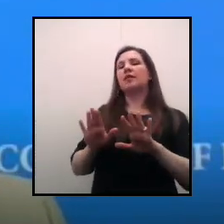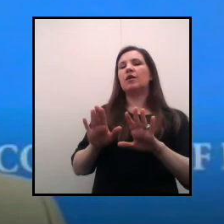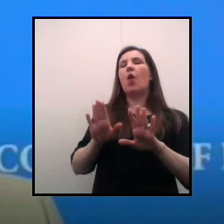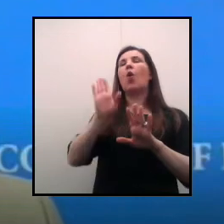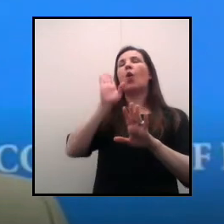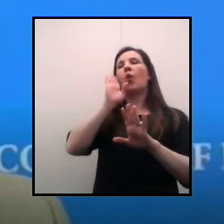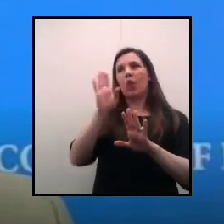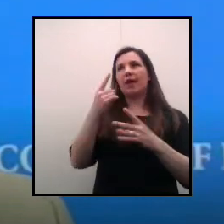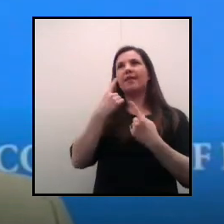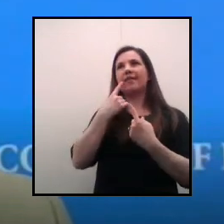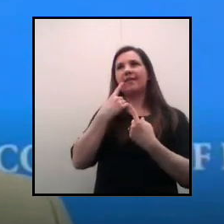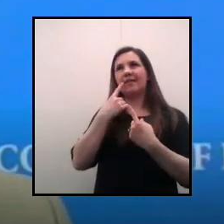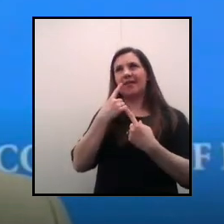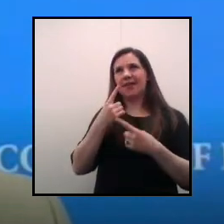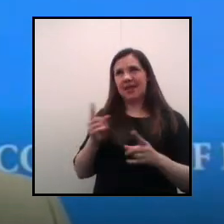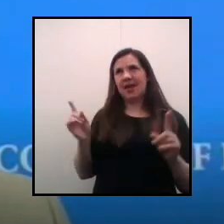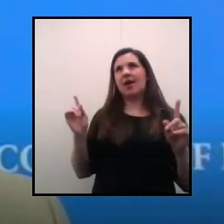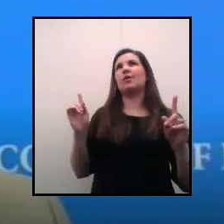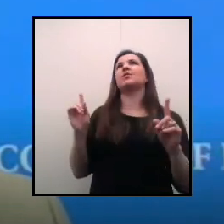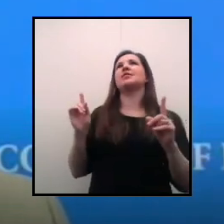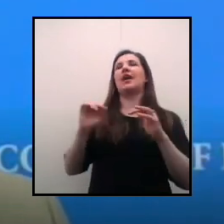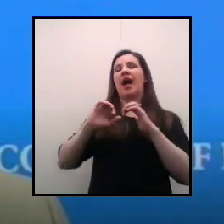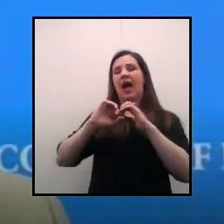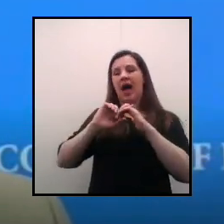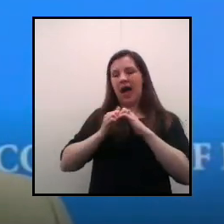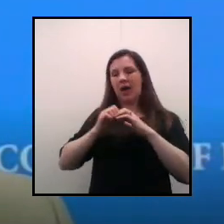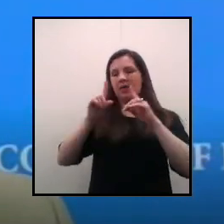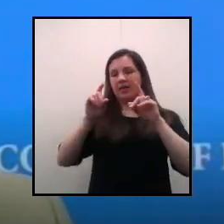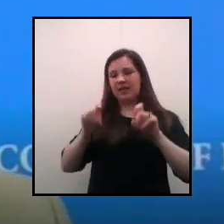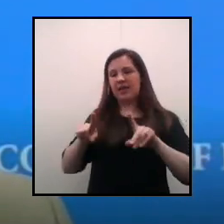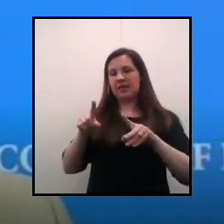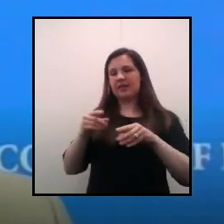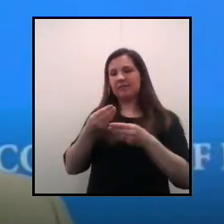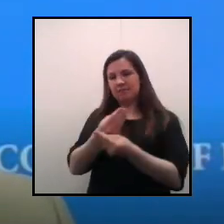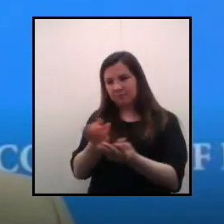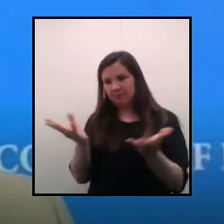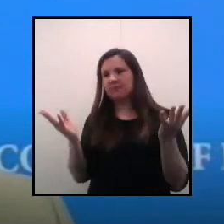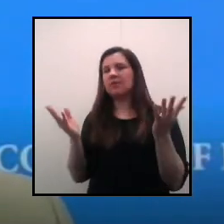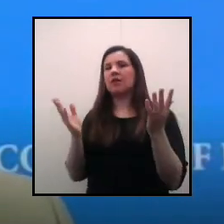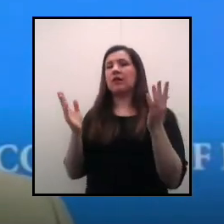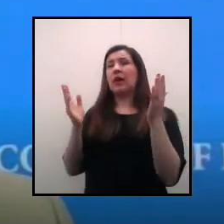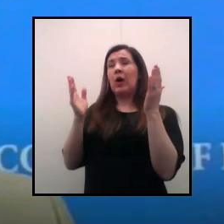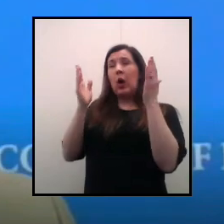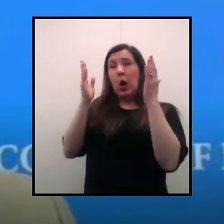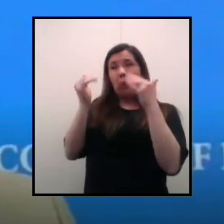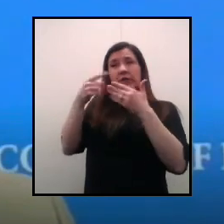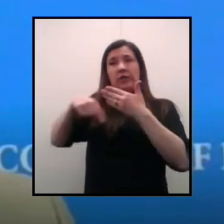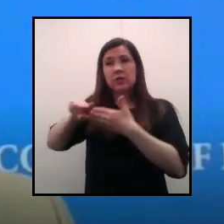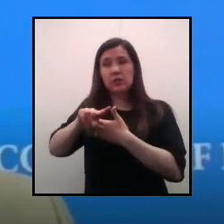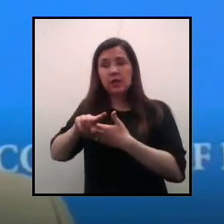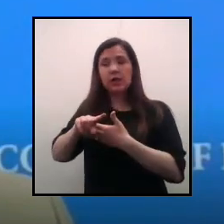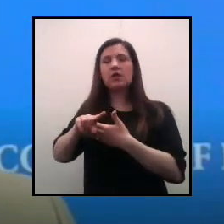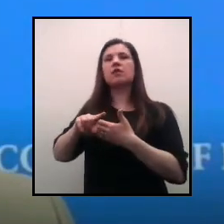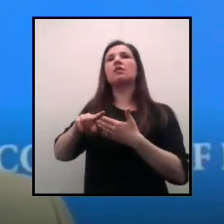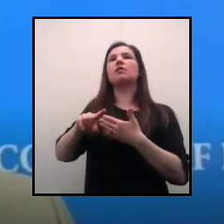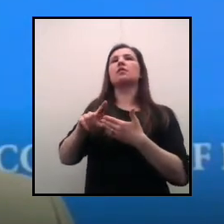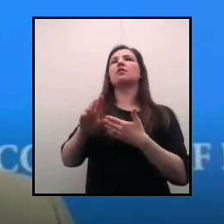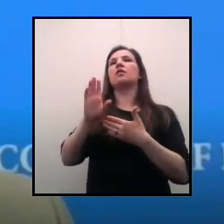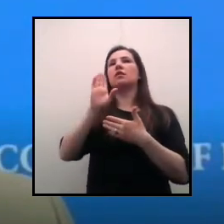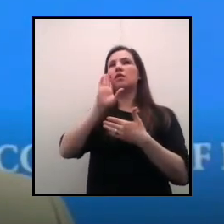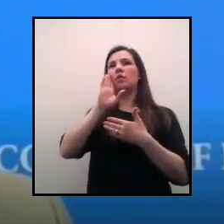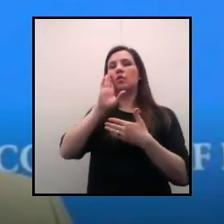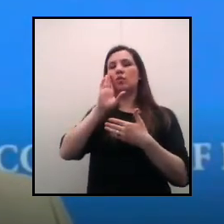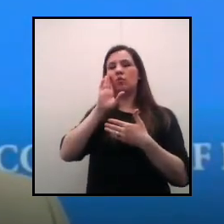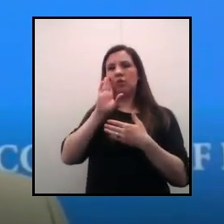will announce the way that the tests will be administered, hopefully next week, and at that point we